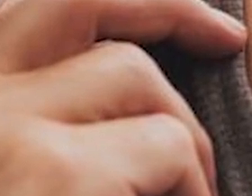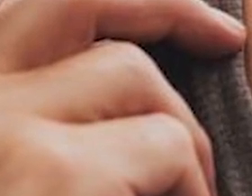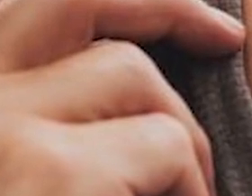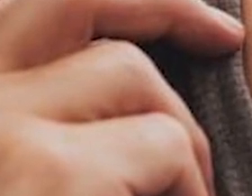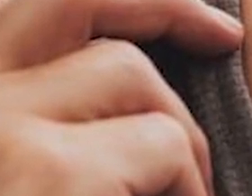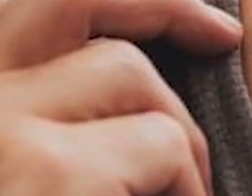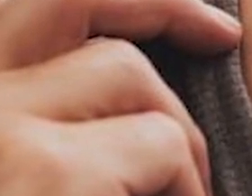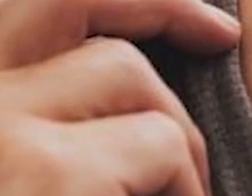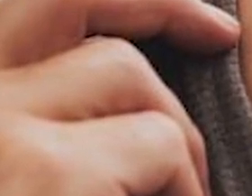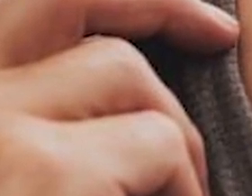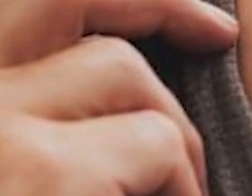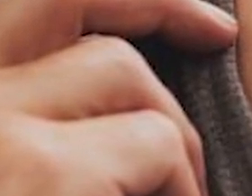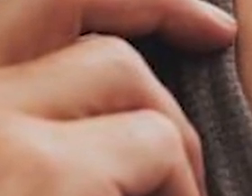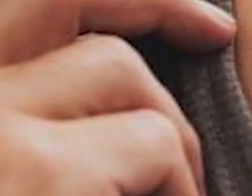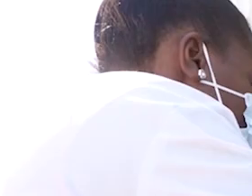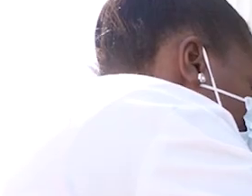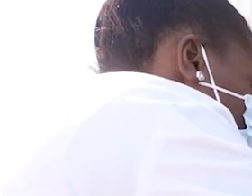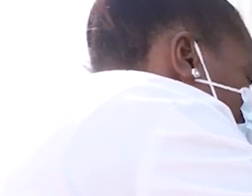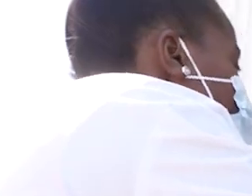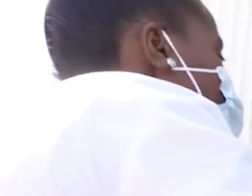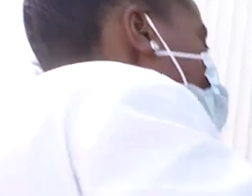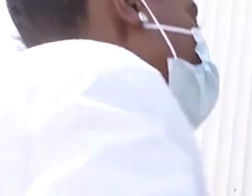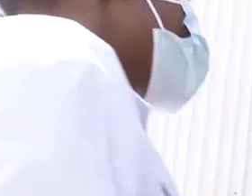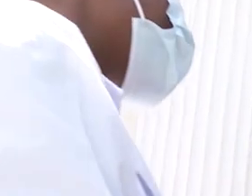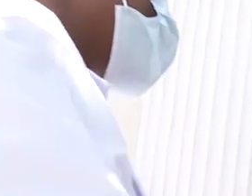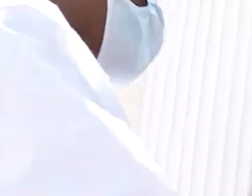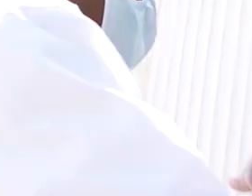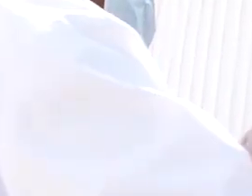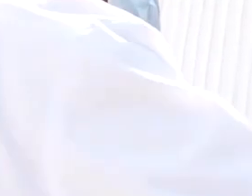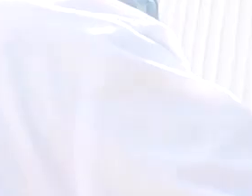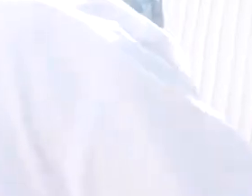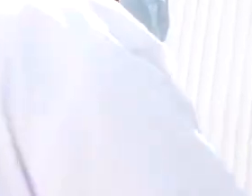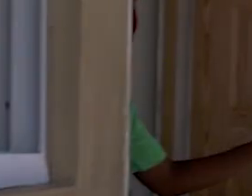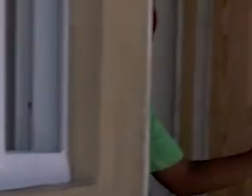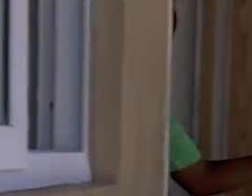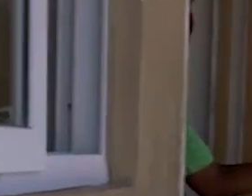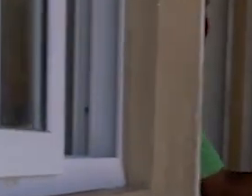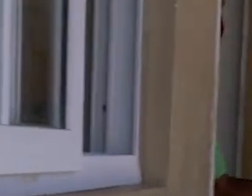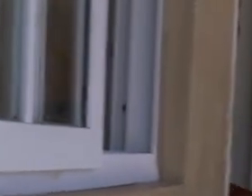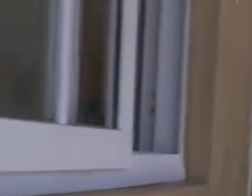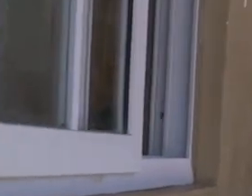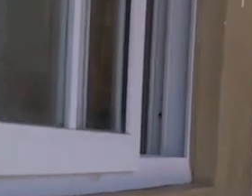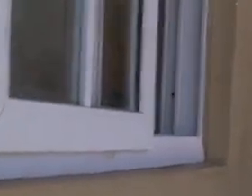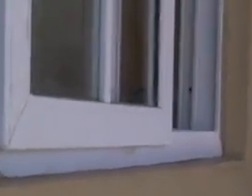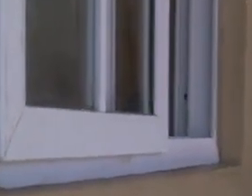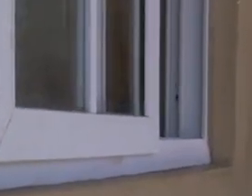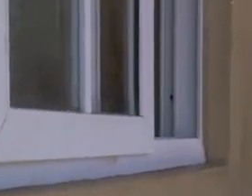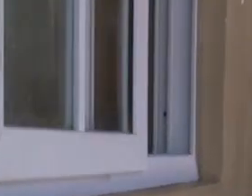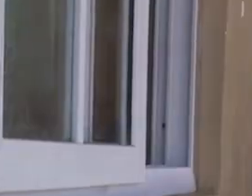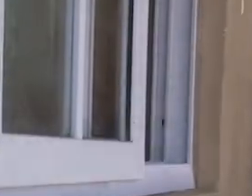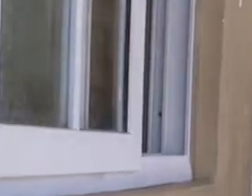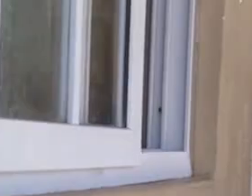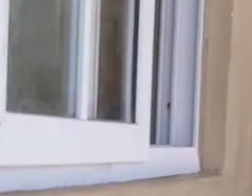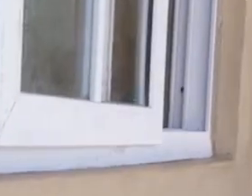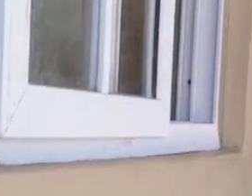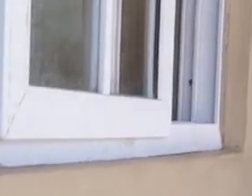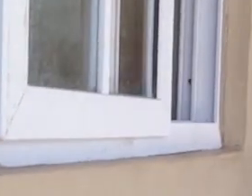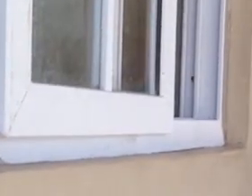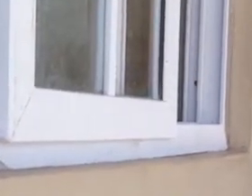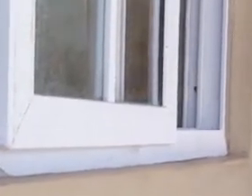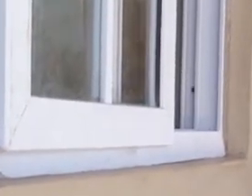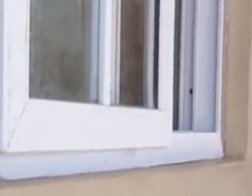unique to us. It's a case across the world. Healthcare workers, frontline workers, that is, healthcare